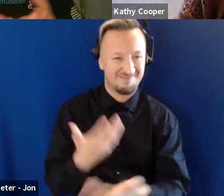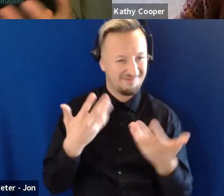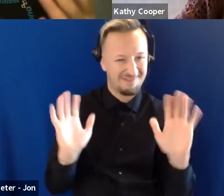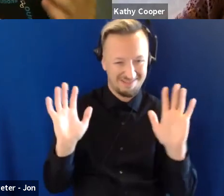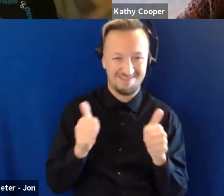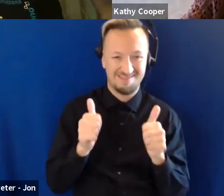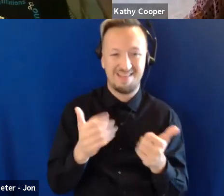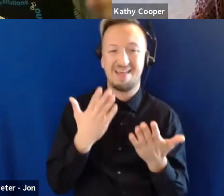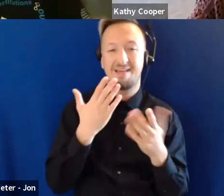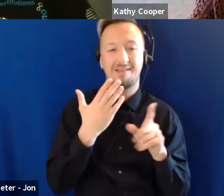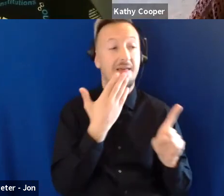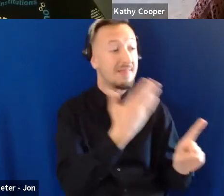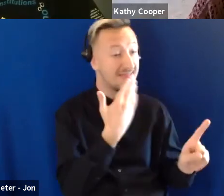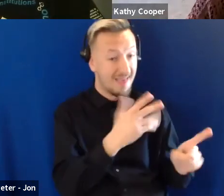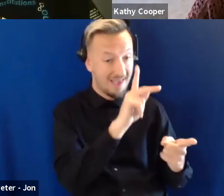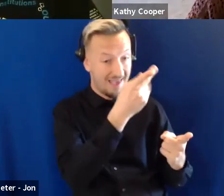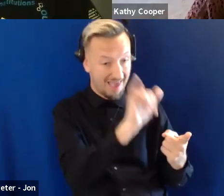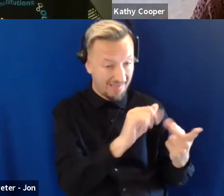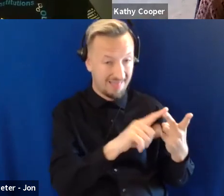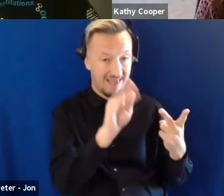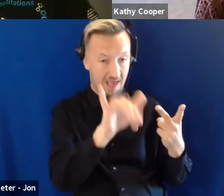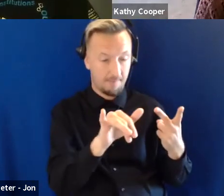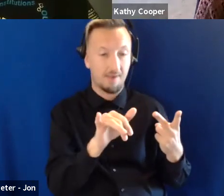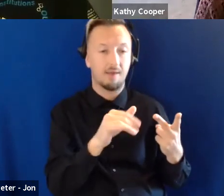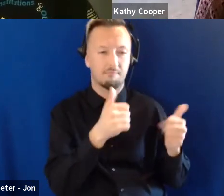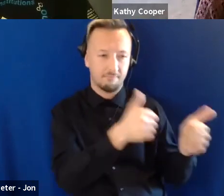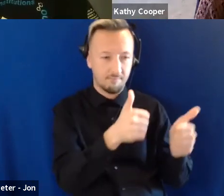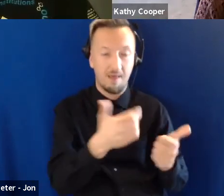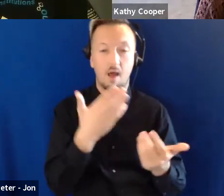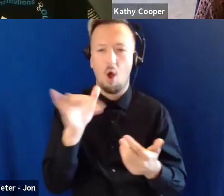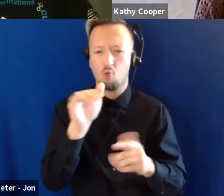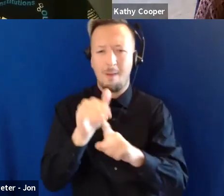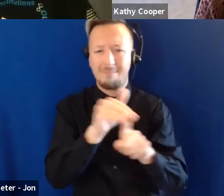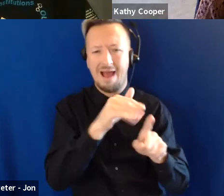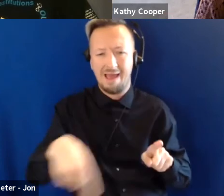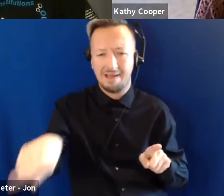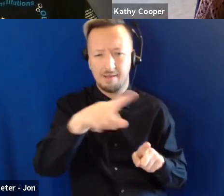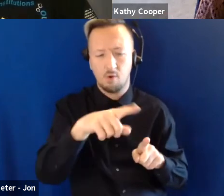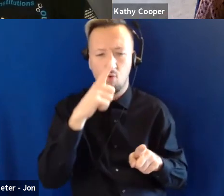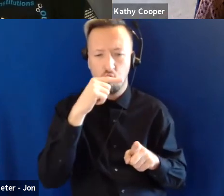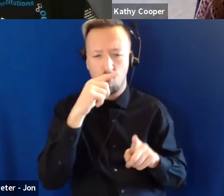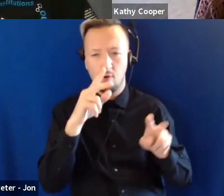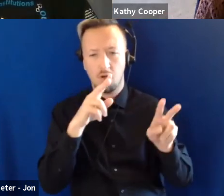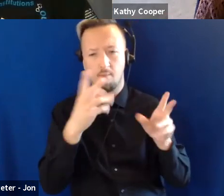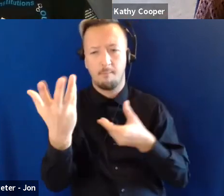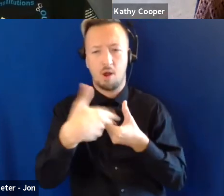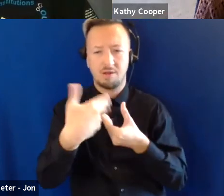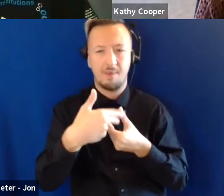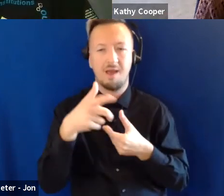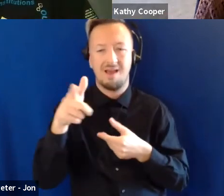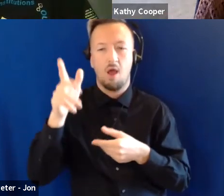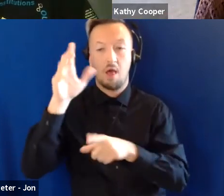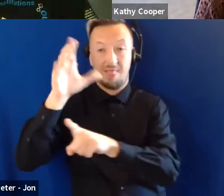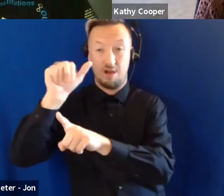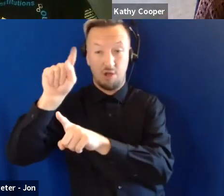All right, thank you, Kathy and Amy. Just a reminder to those who are in attendance, there will be a survey link dropped in the chat box.